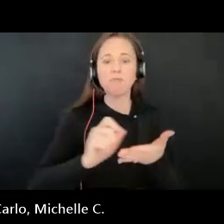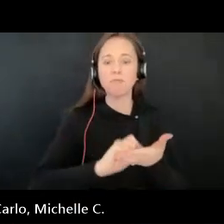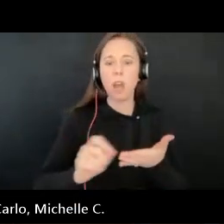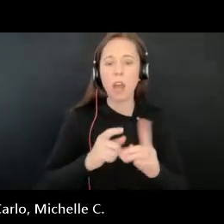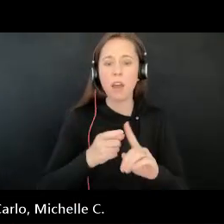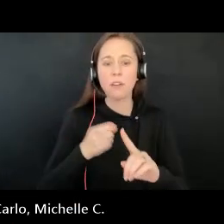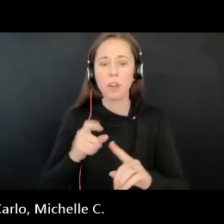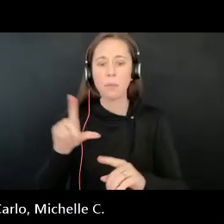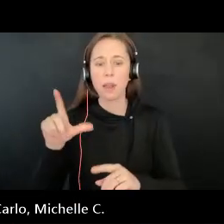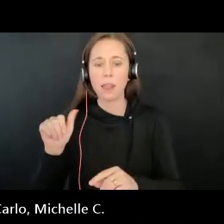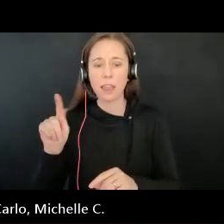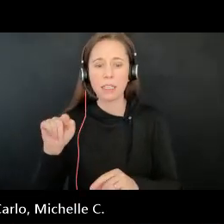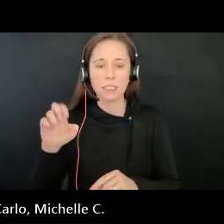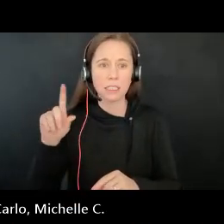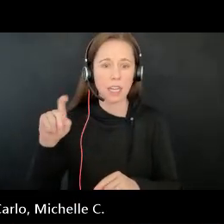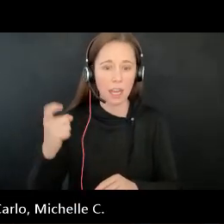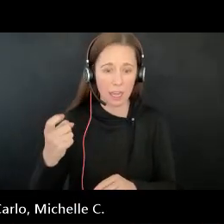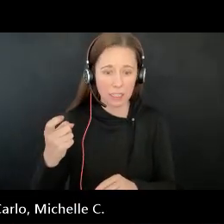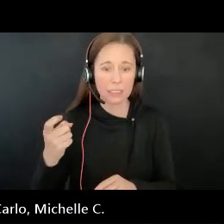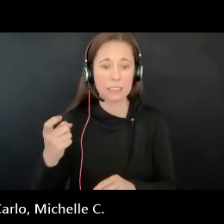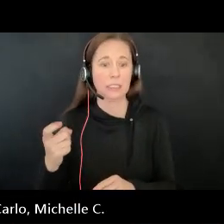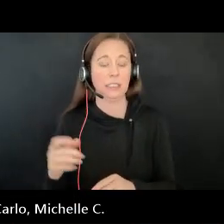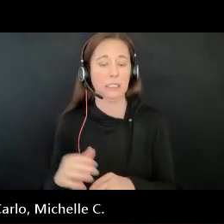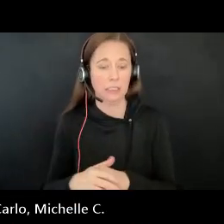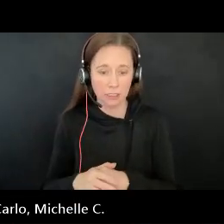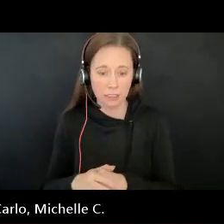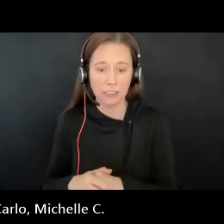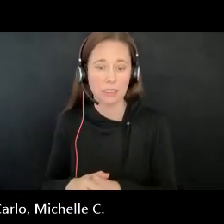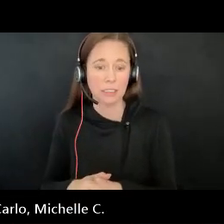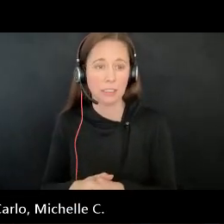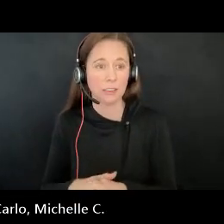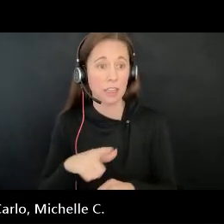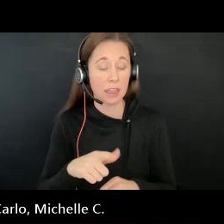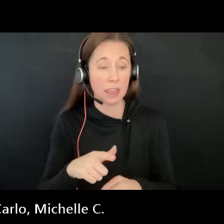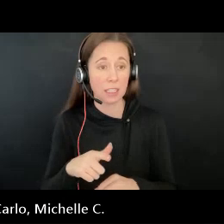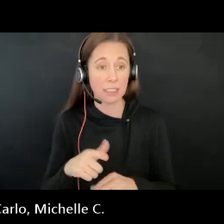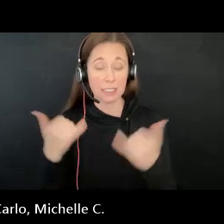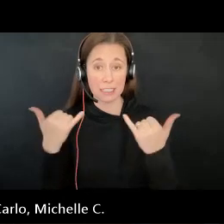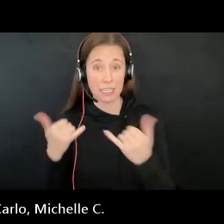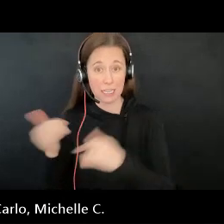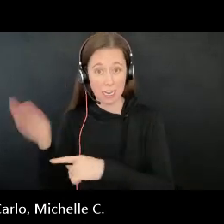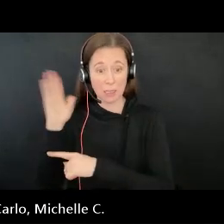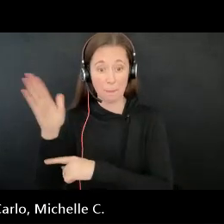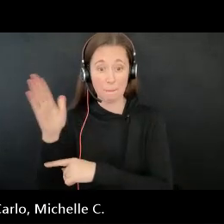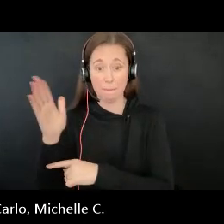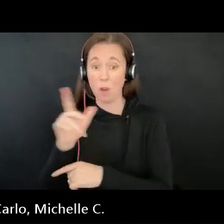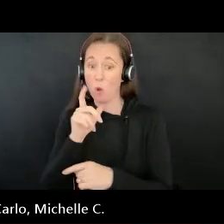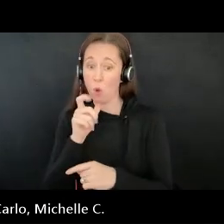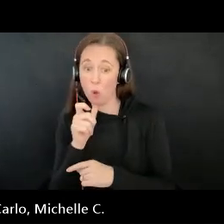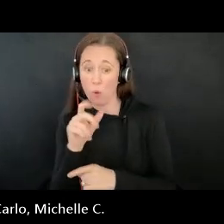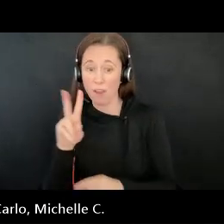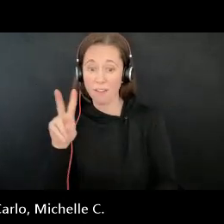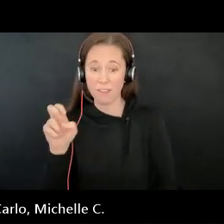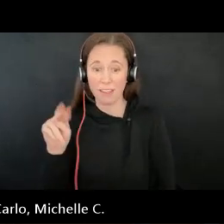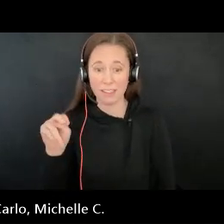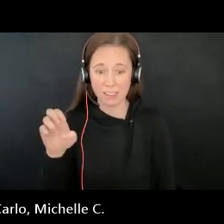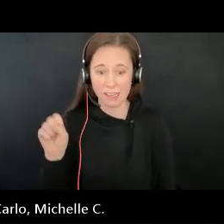here today, we have Vanessa Moses, who is the community and engagement specialist for the Chesapeake Bay Foundation and